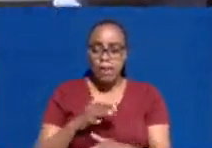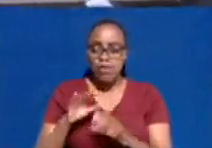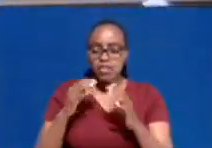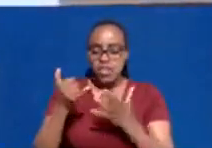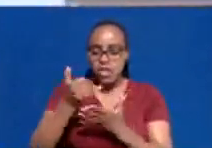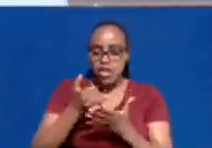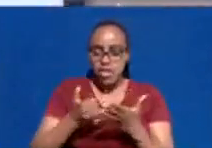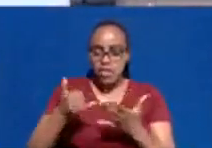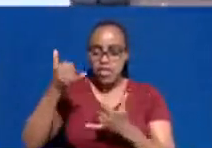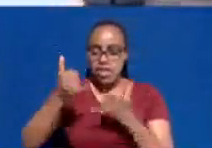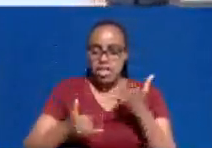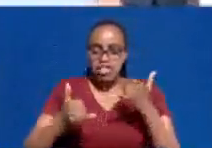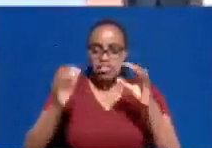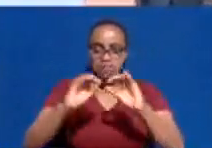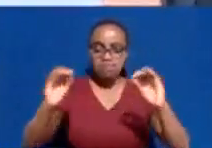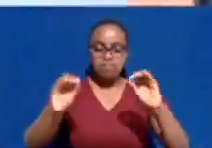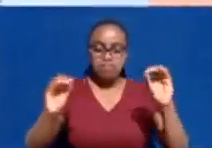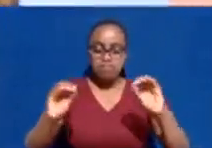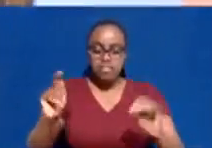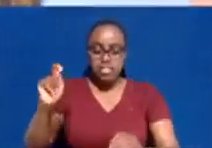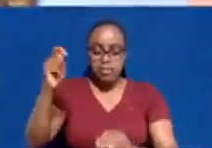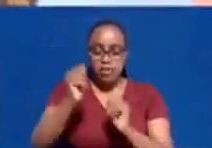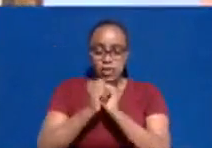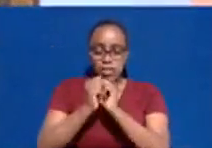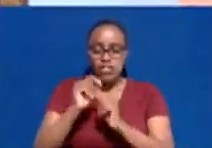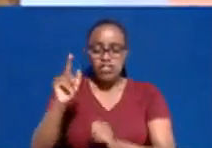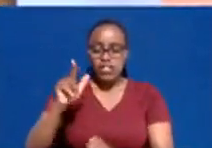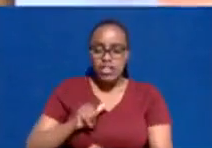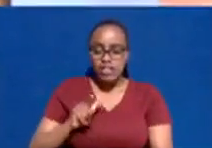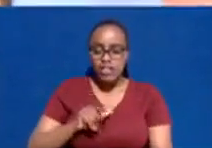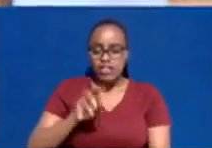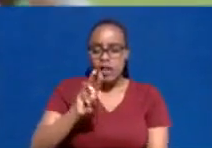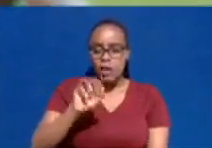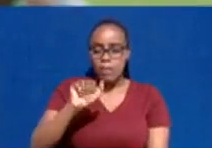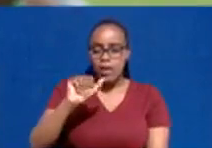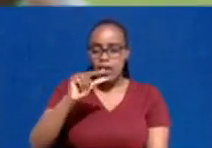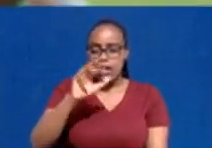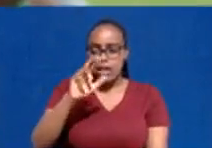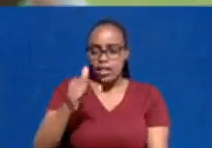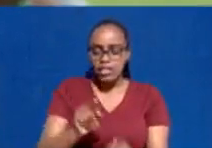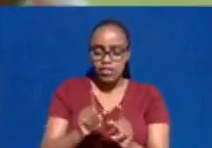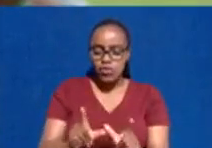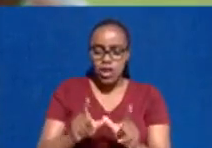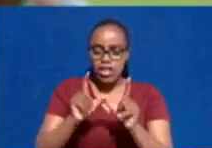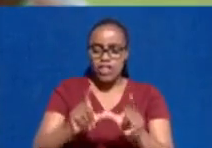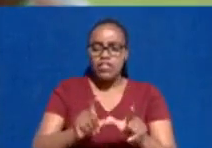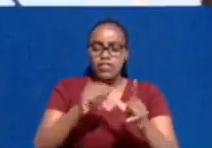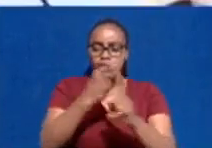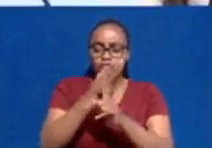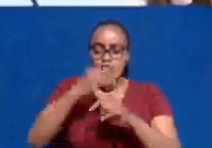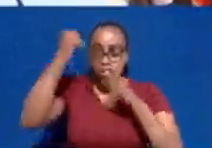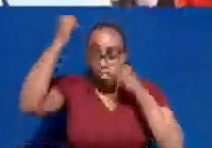It did not end there. The head of state, together with First Lady Mama Margaret Kenyatta, was showered with gifts from the